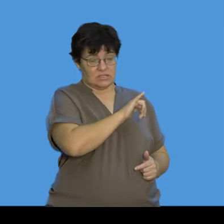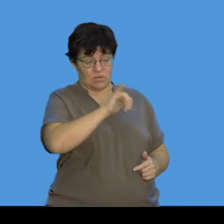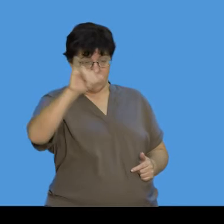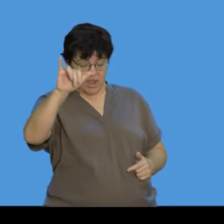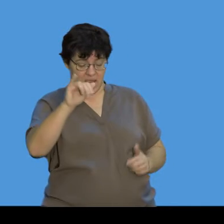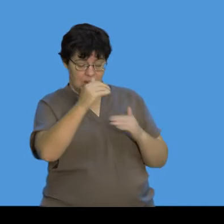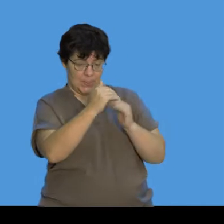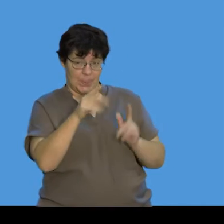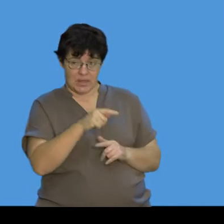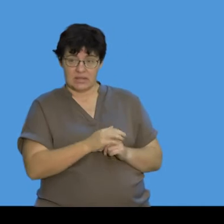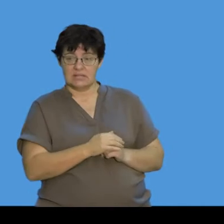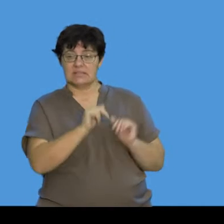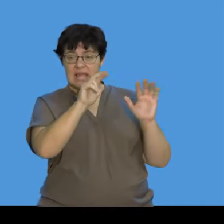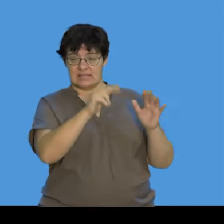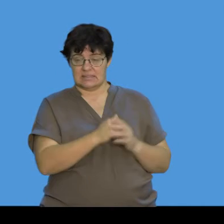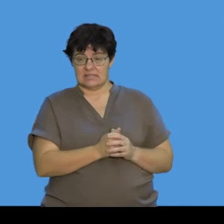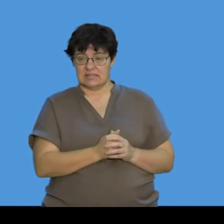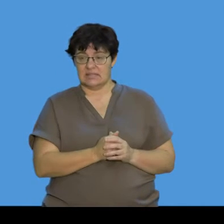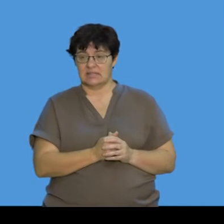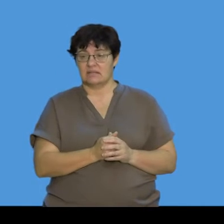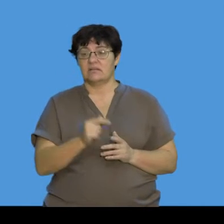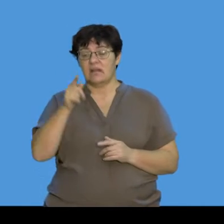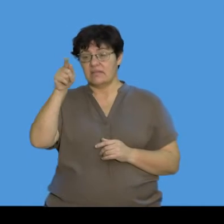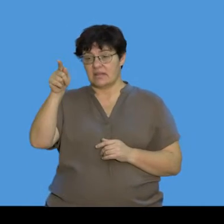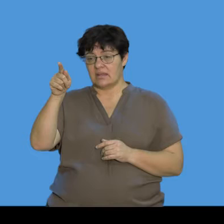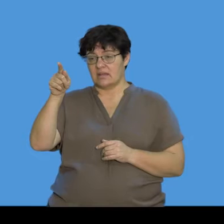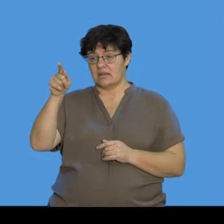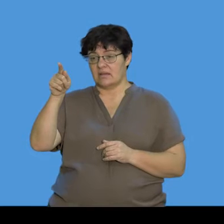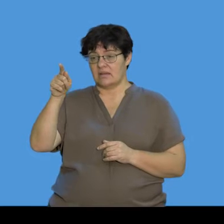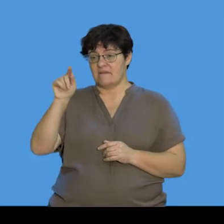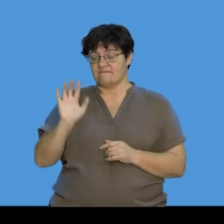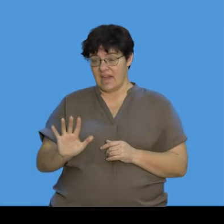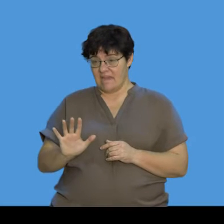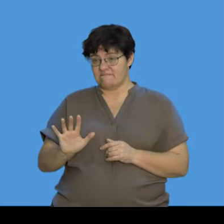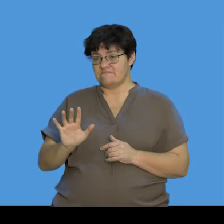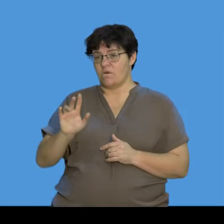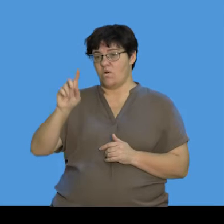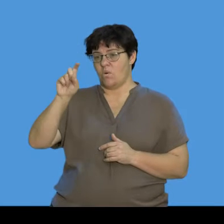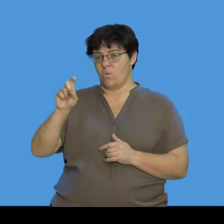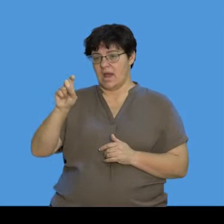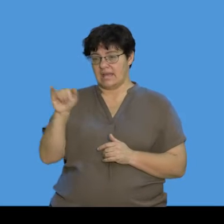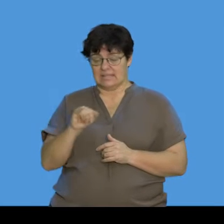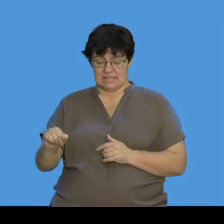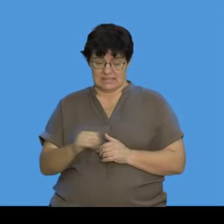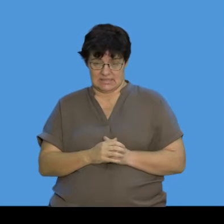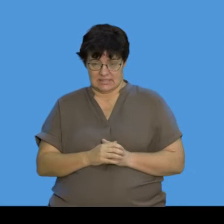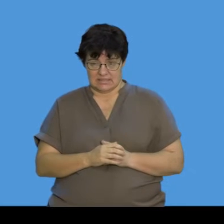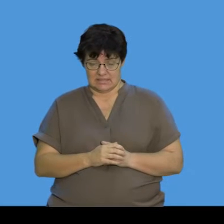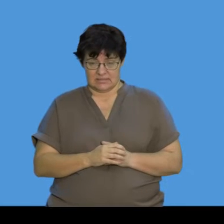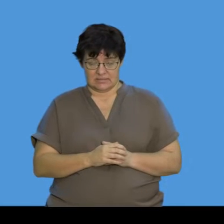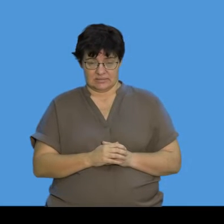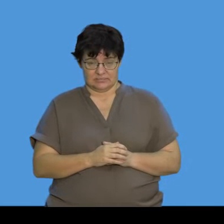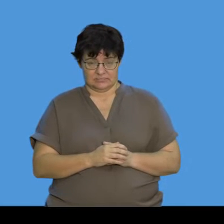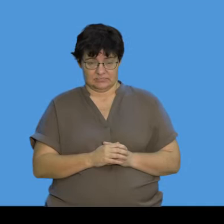smaller triangle, and the shortest side, which will be the 5 there, which is YZ for the